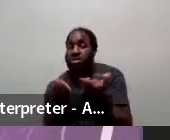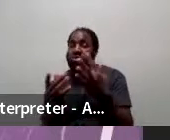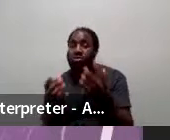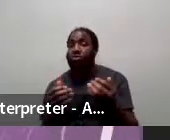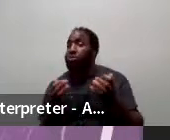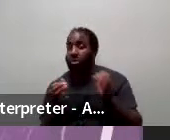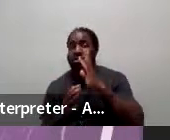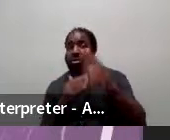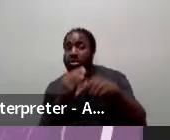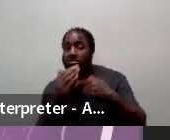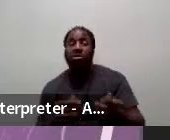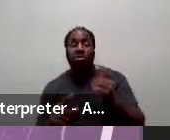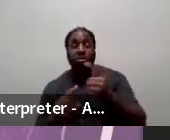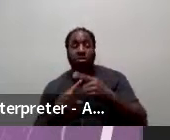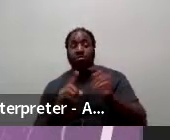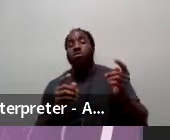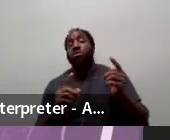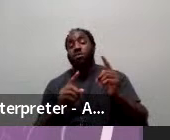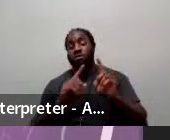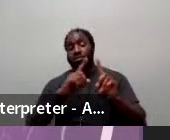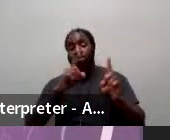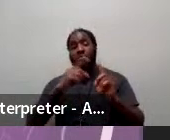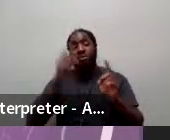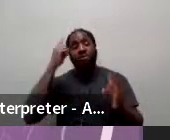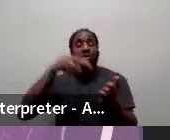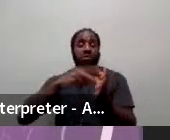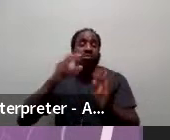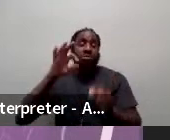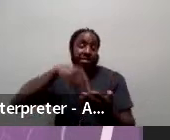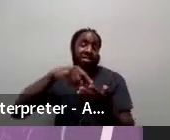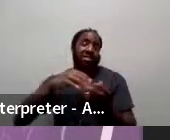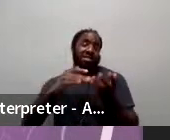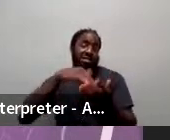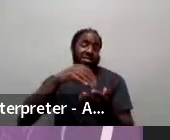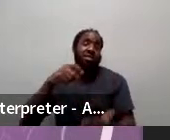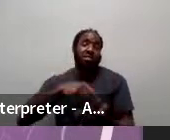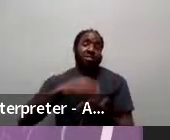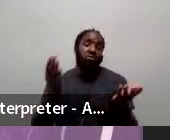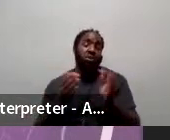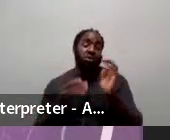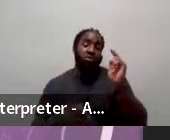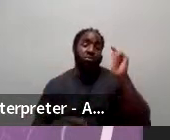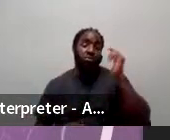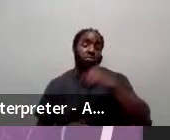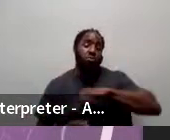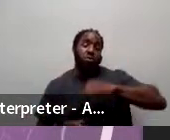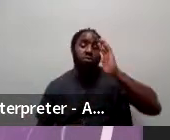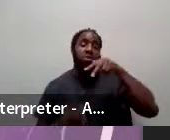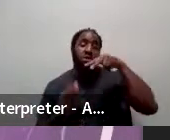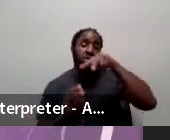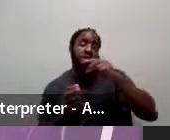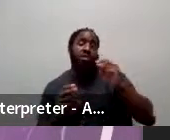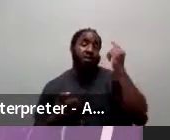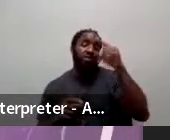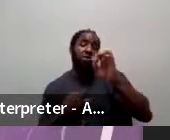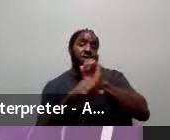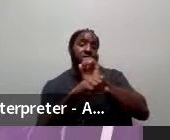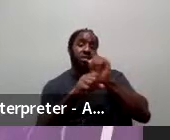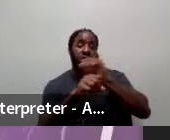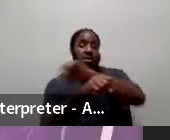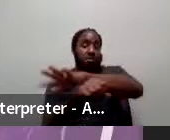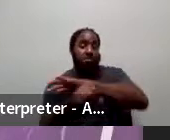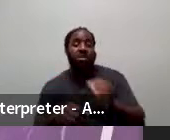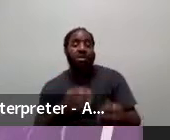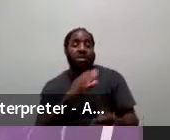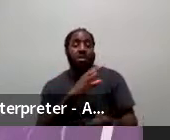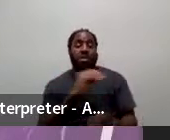hours, for the purposes of this and this study, this is what we're going to look at in terms of impacts, and this is the scope of what we're looking